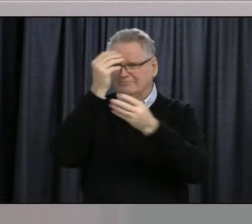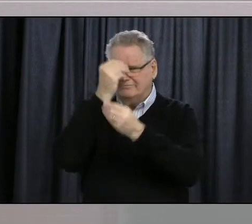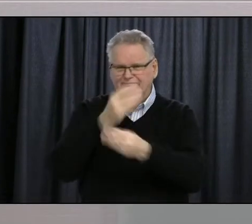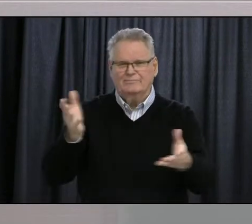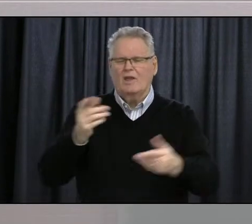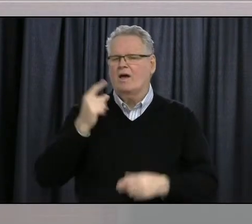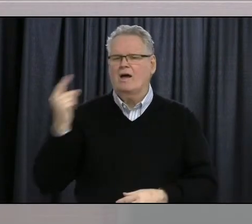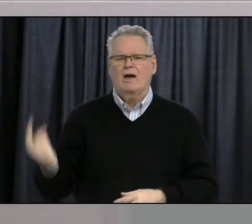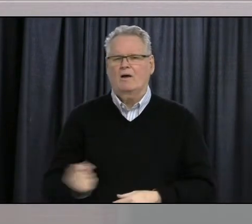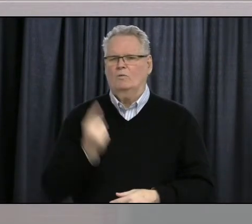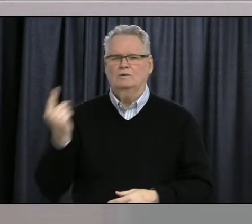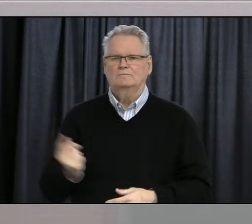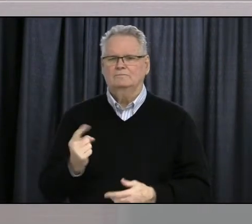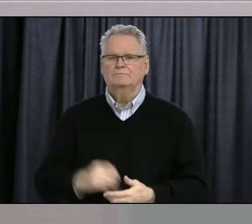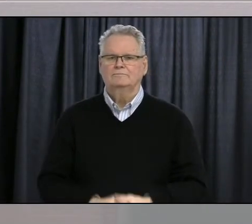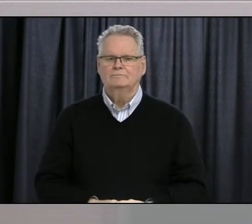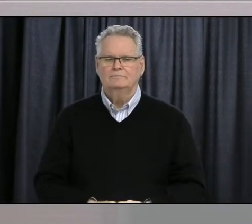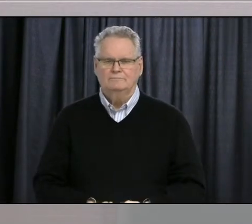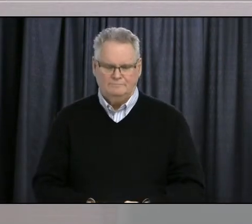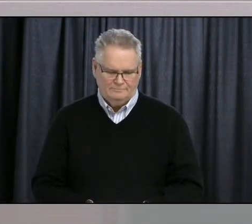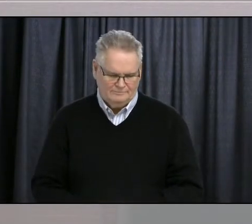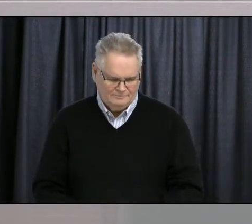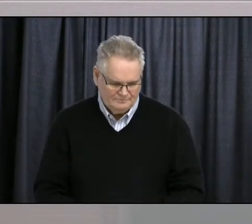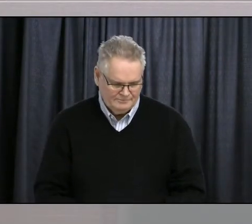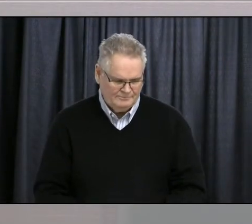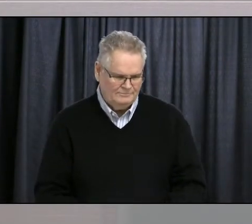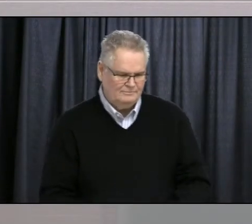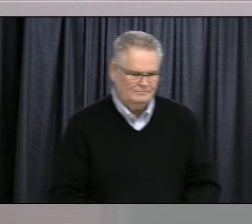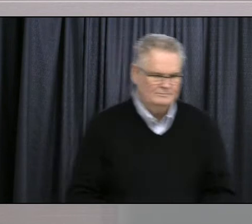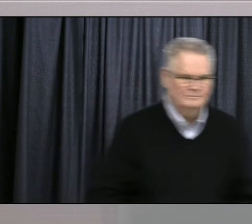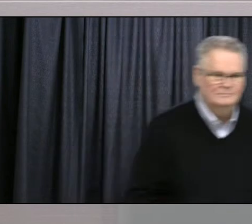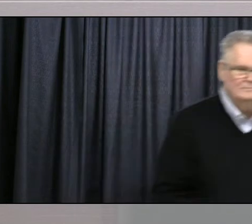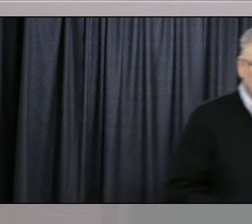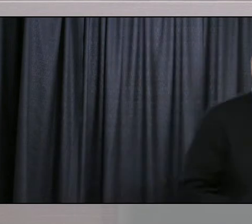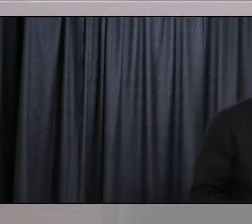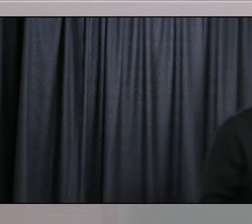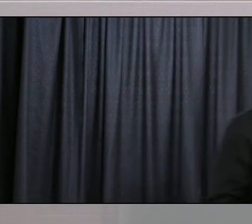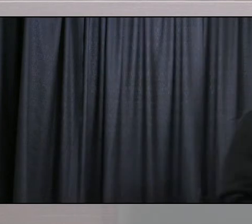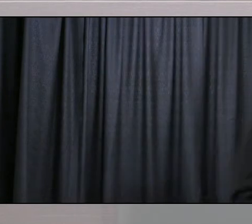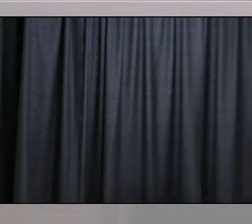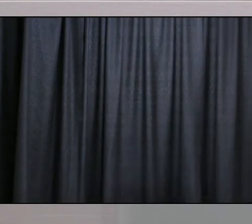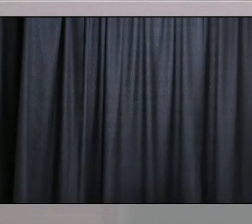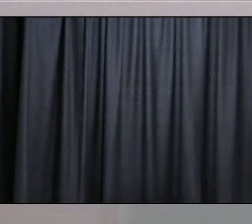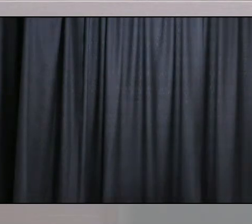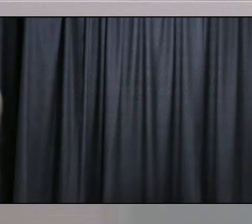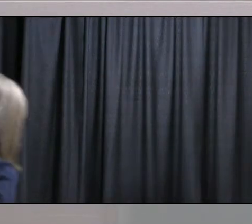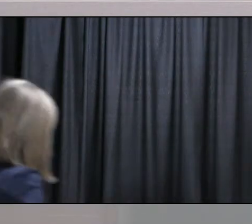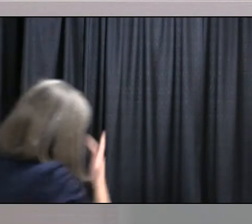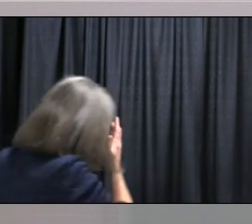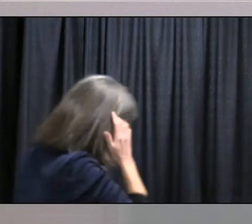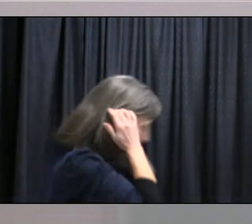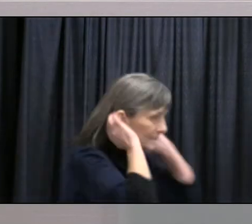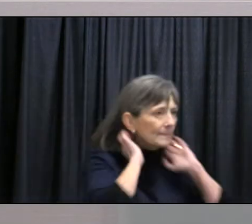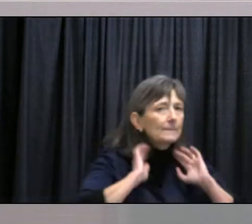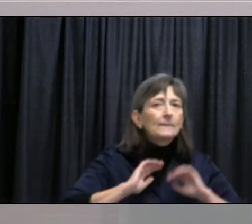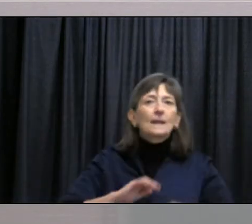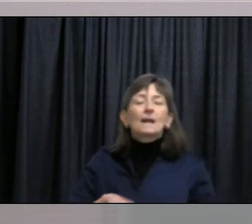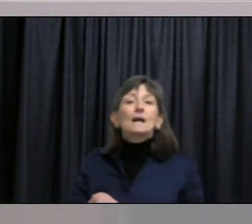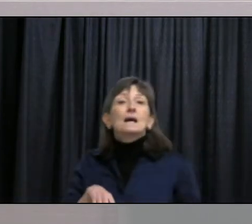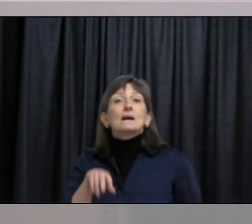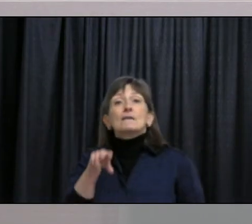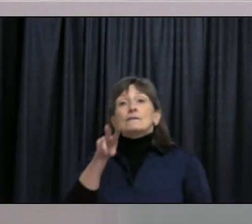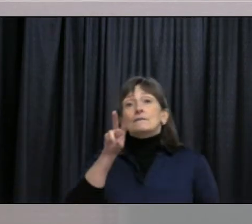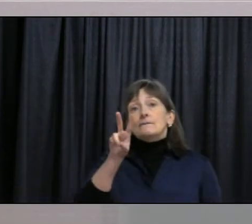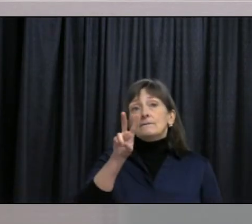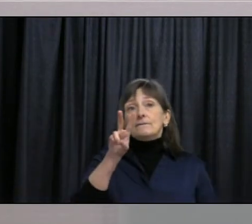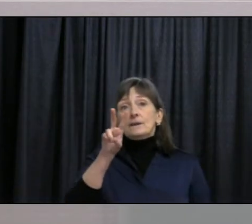Thank you. Linda Swain with the OCM, do you have a final question? I do. Will we receive enough vaccine